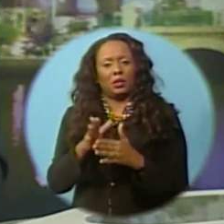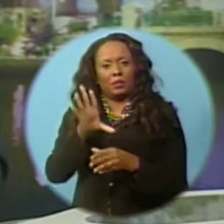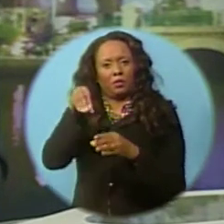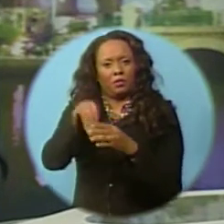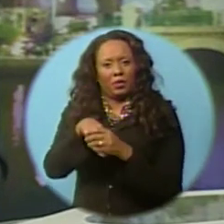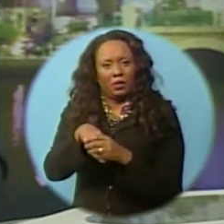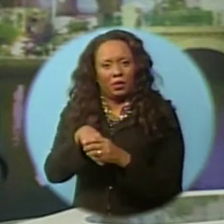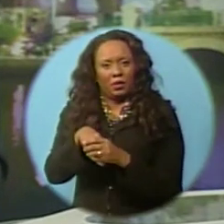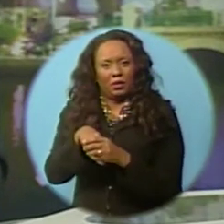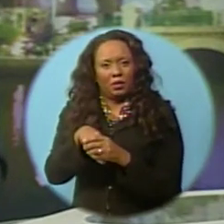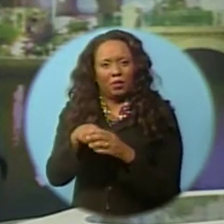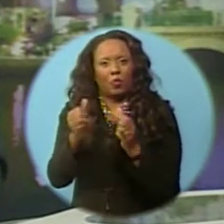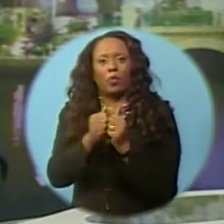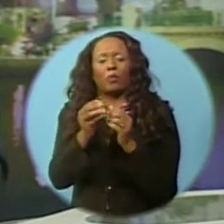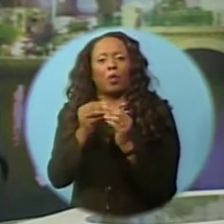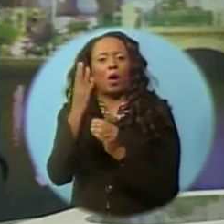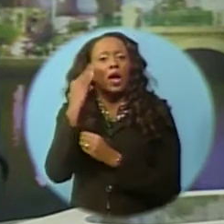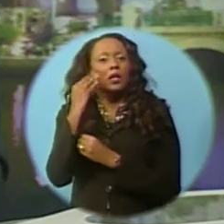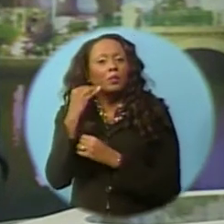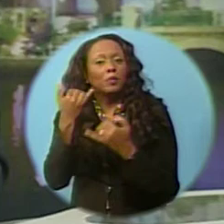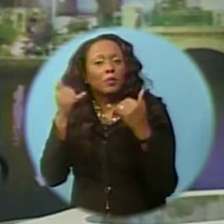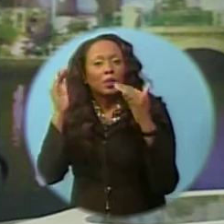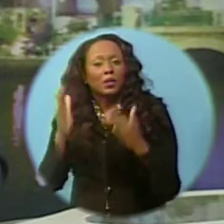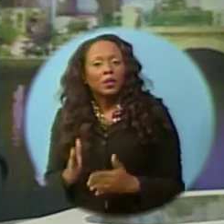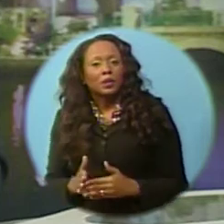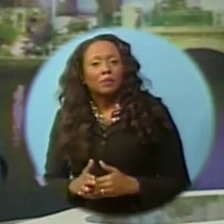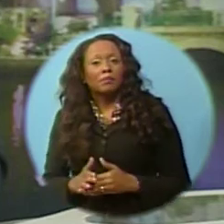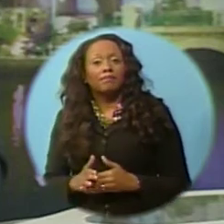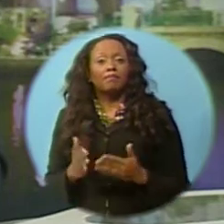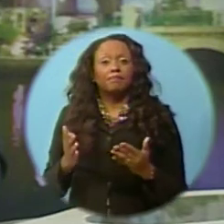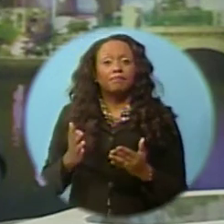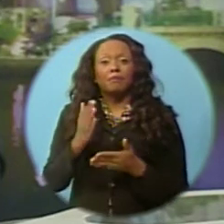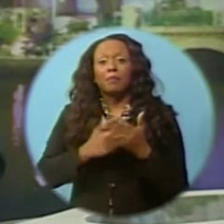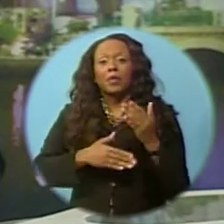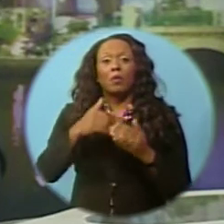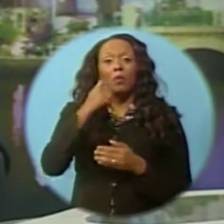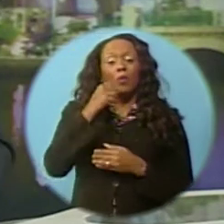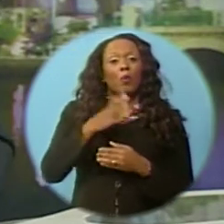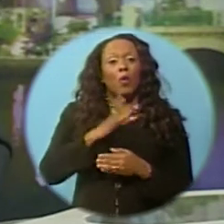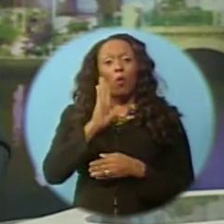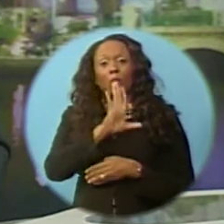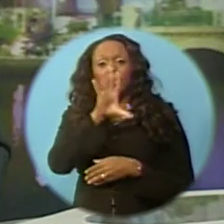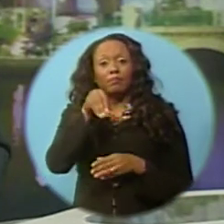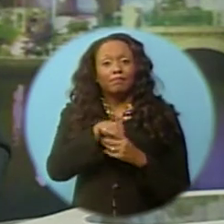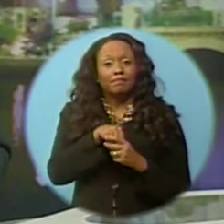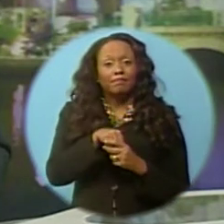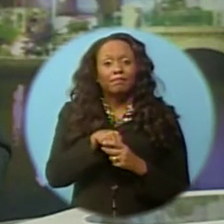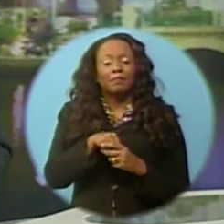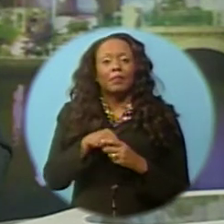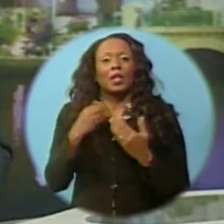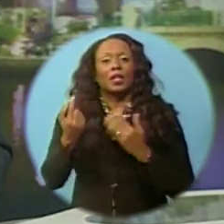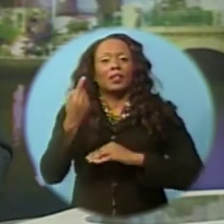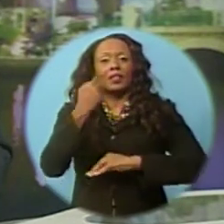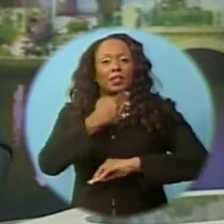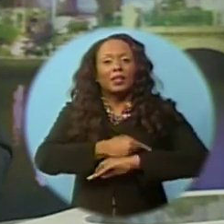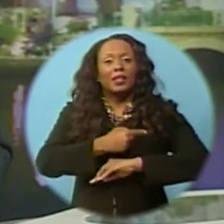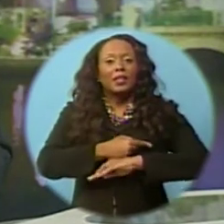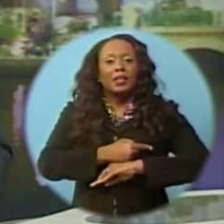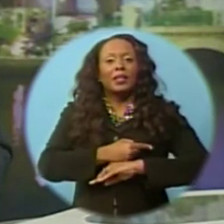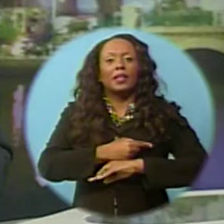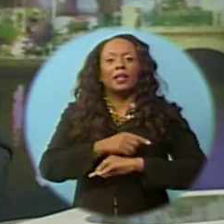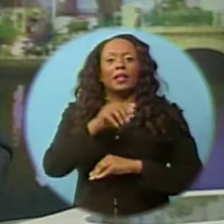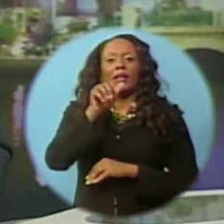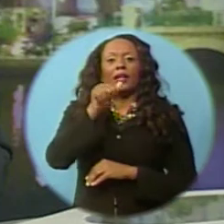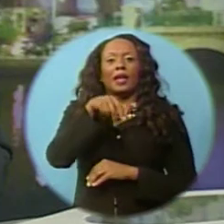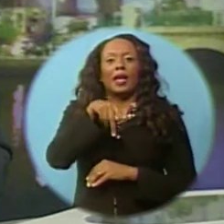to take the field along with more experienced players. And as usual, there'll be some females in the mix. Now, at today's media launch,